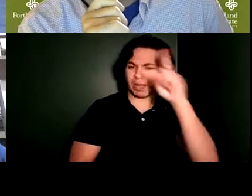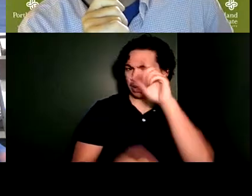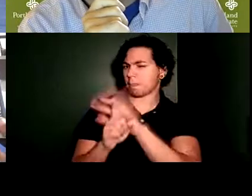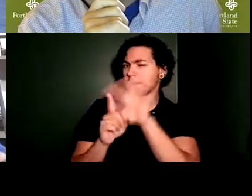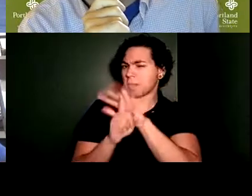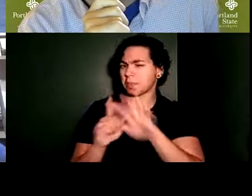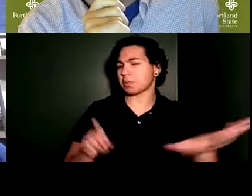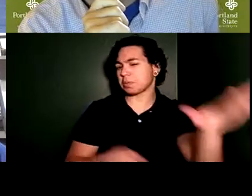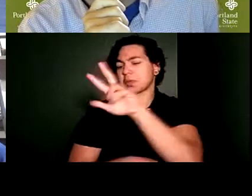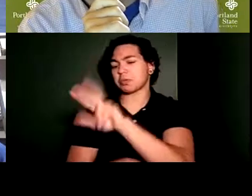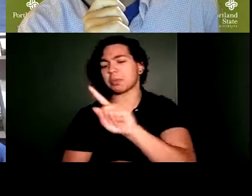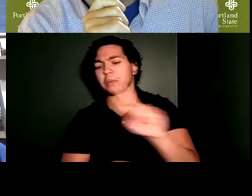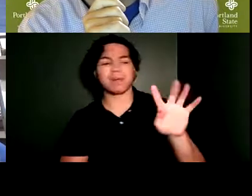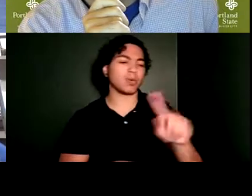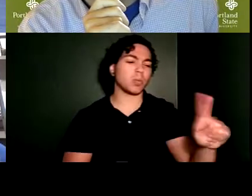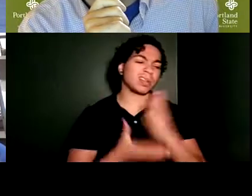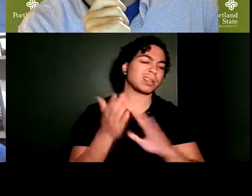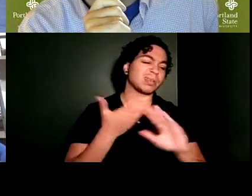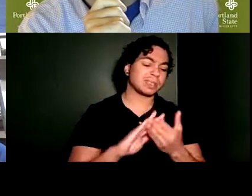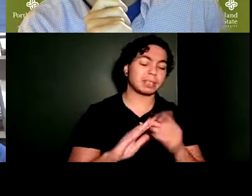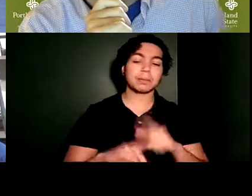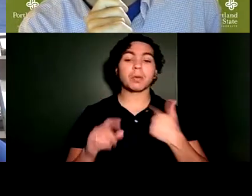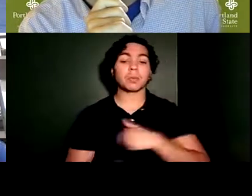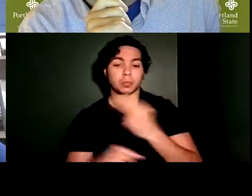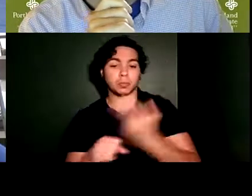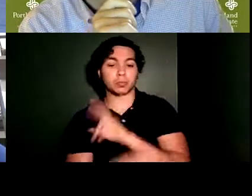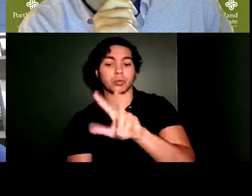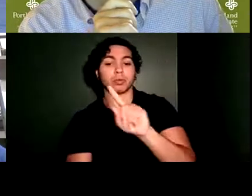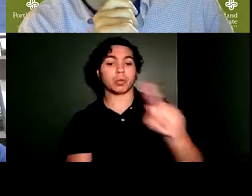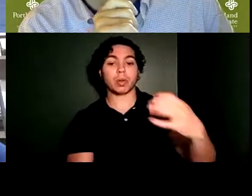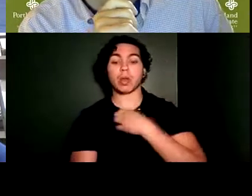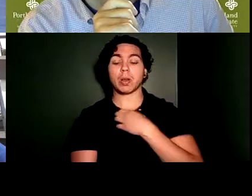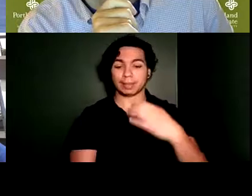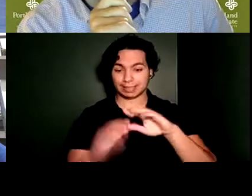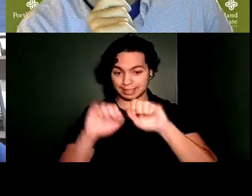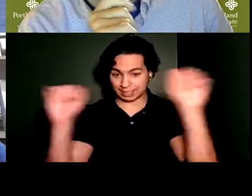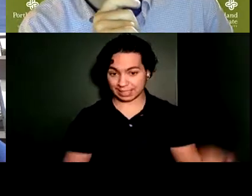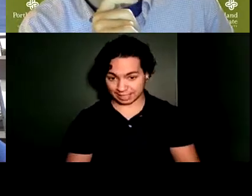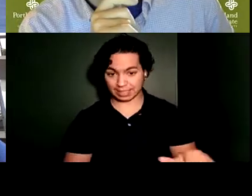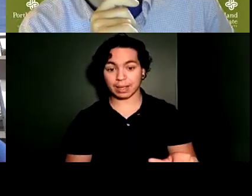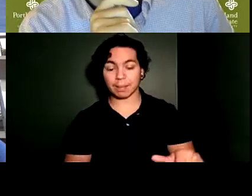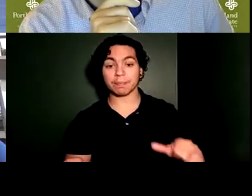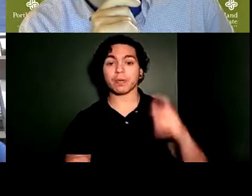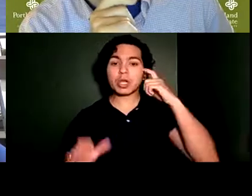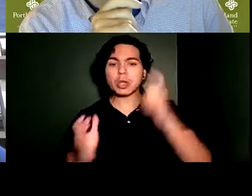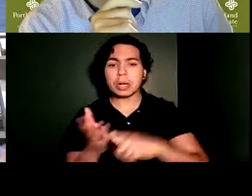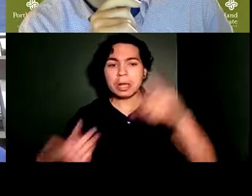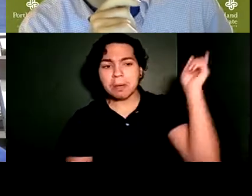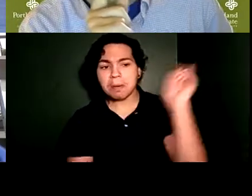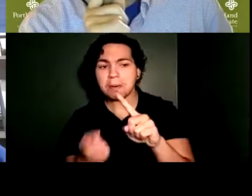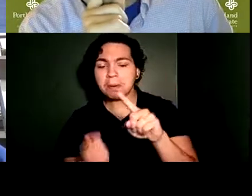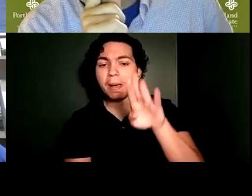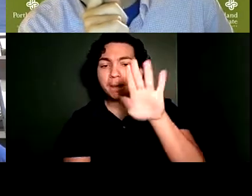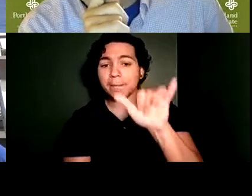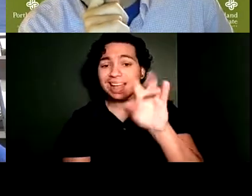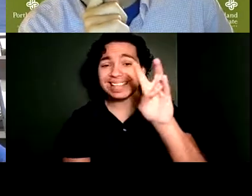be 311 or 411 in some cities. Chicago's 311 complaints declined by 79%